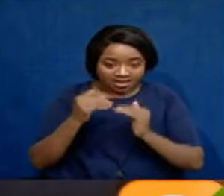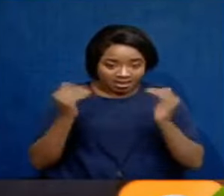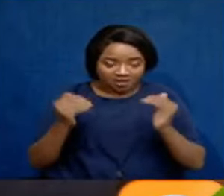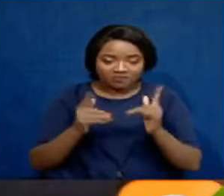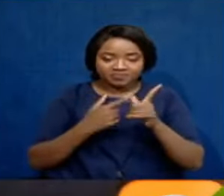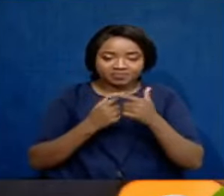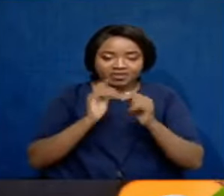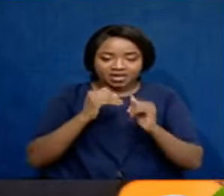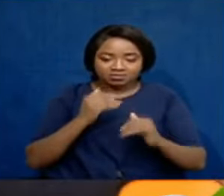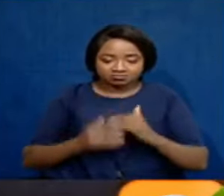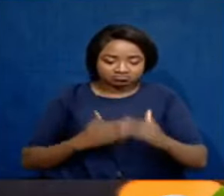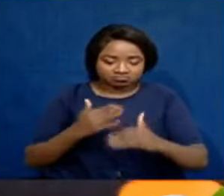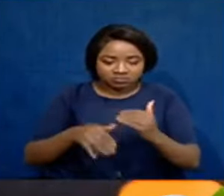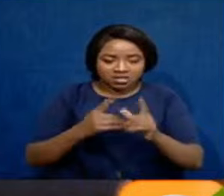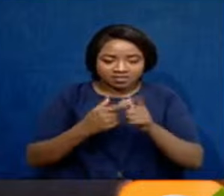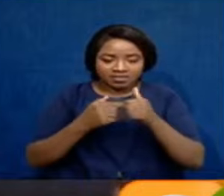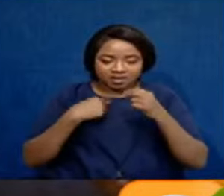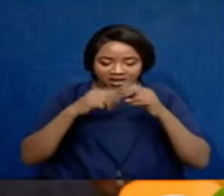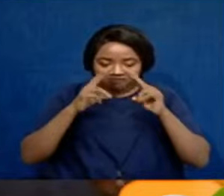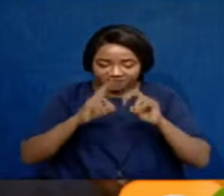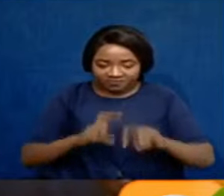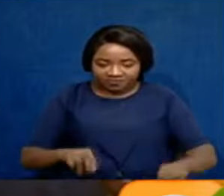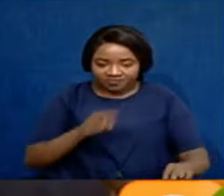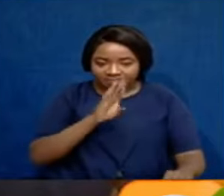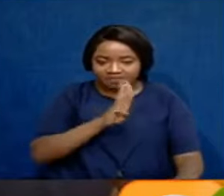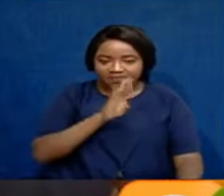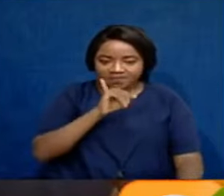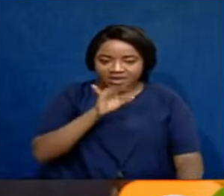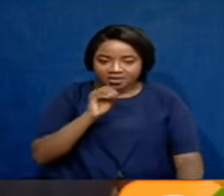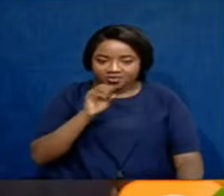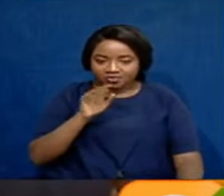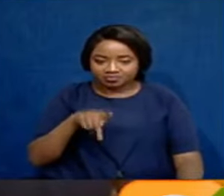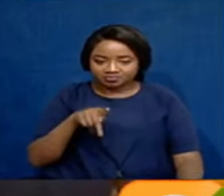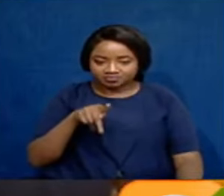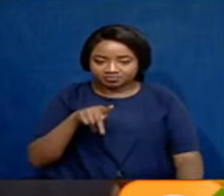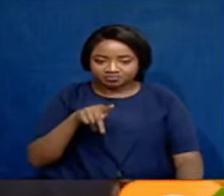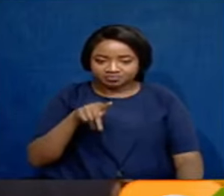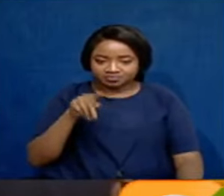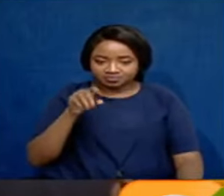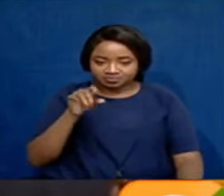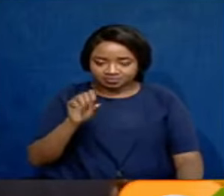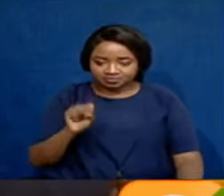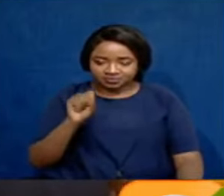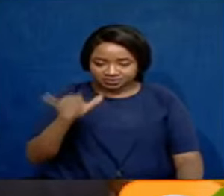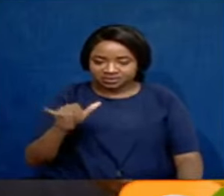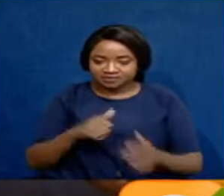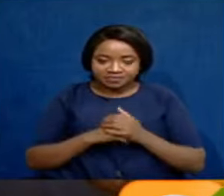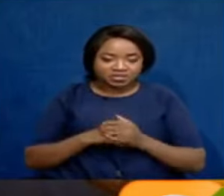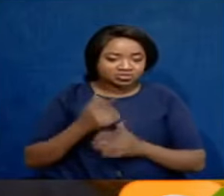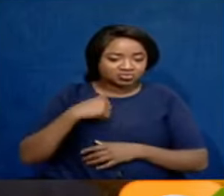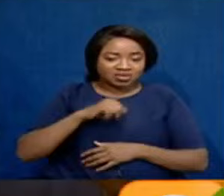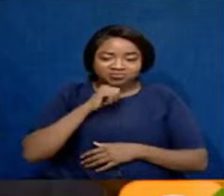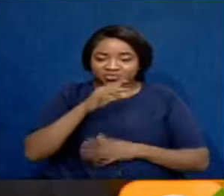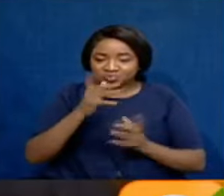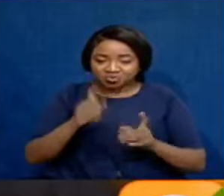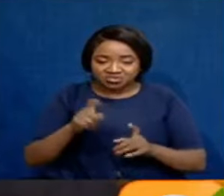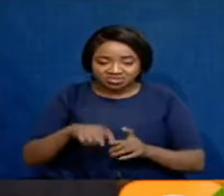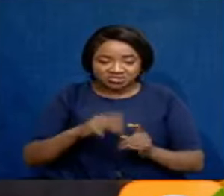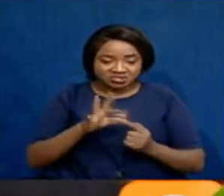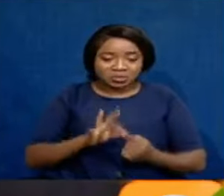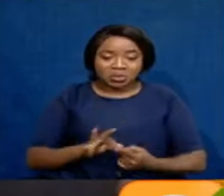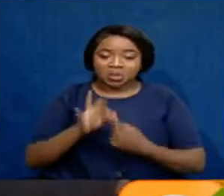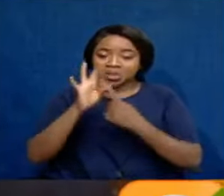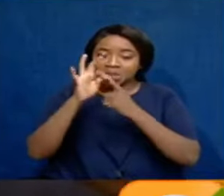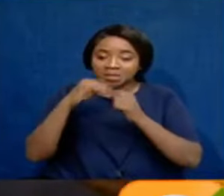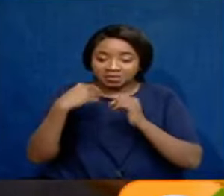ahead to do now the biopsy. So we don't need sophisticated machines. After that, then the